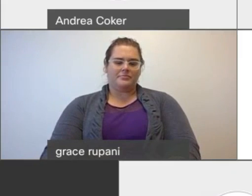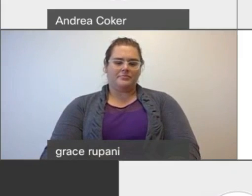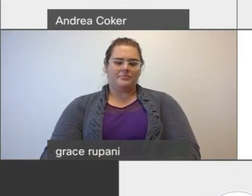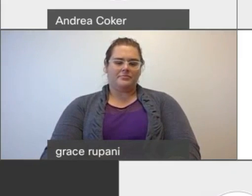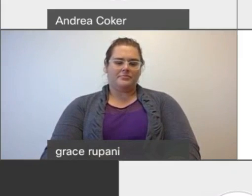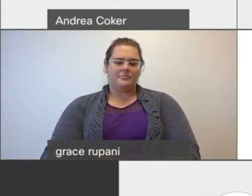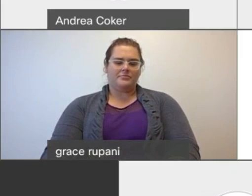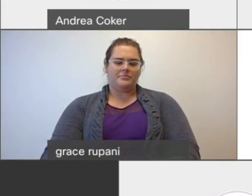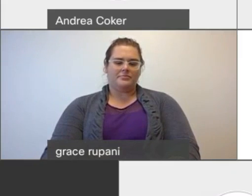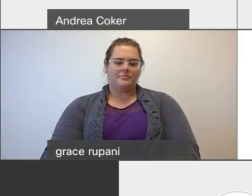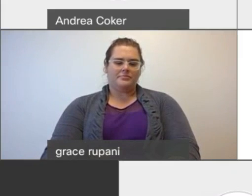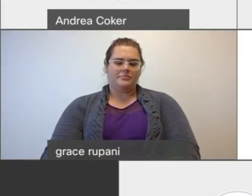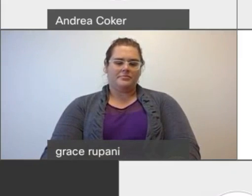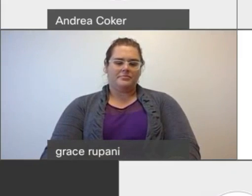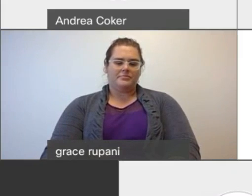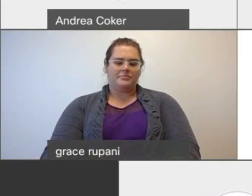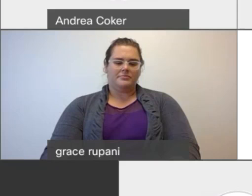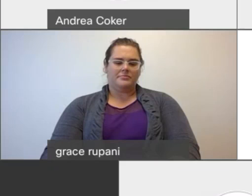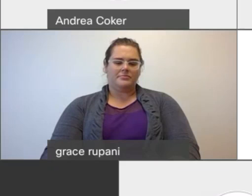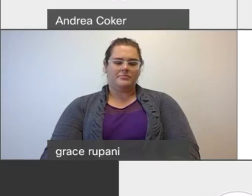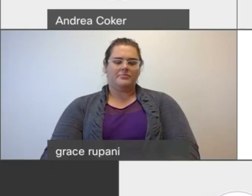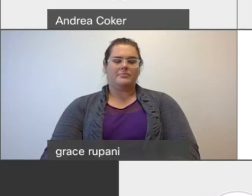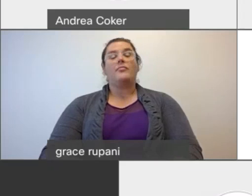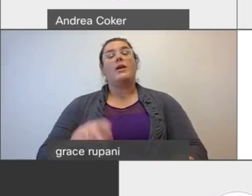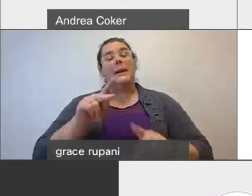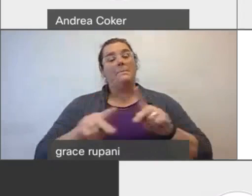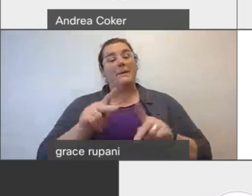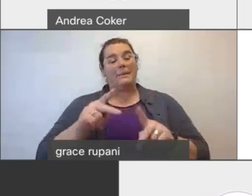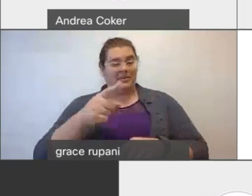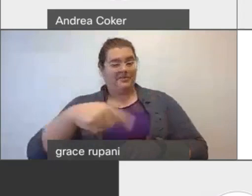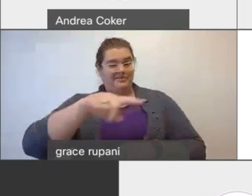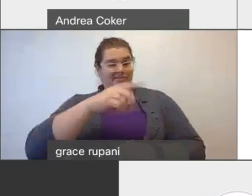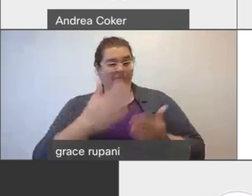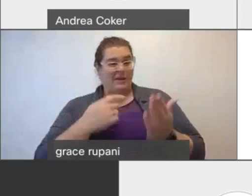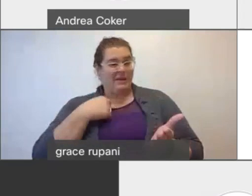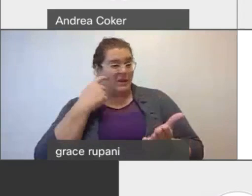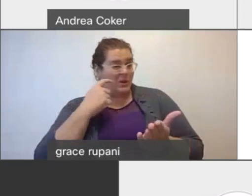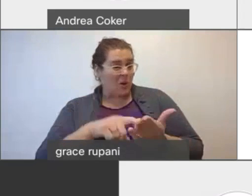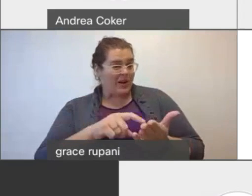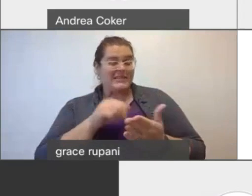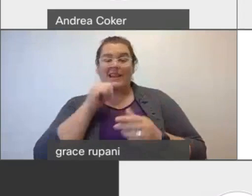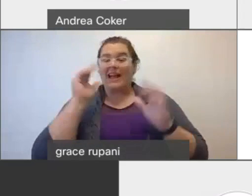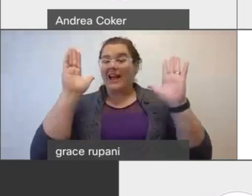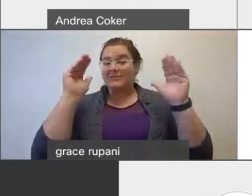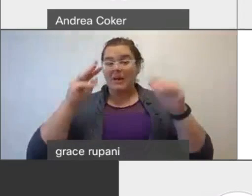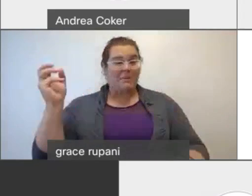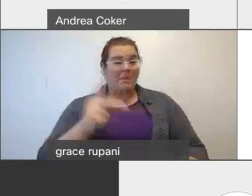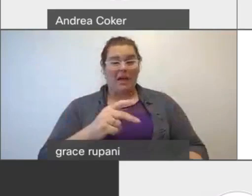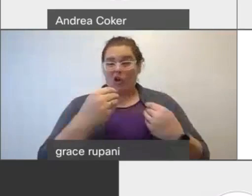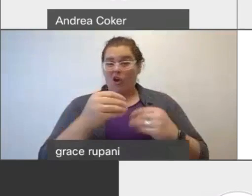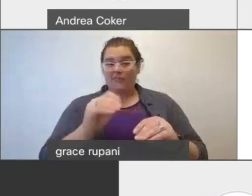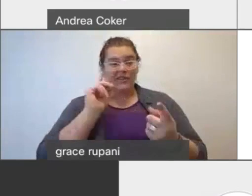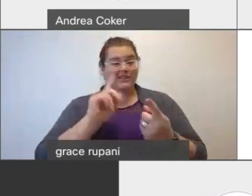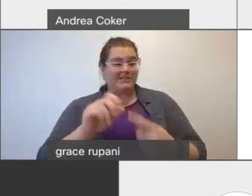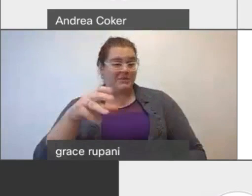People may have noticed I had originally expected not to return to the office until September. I'm back a little bit earlier